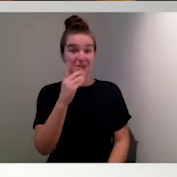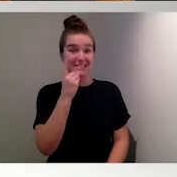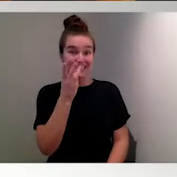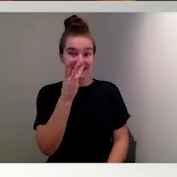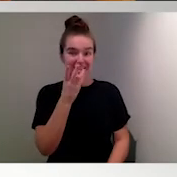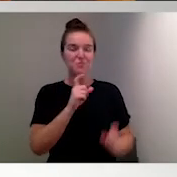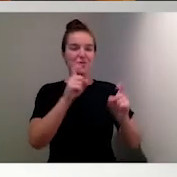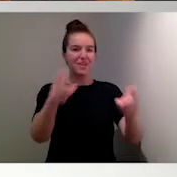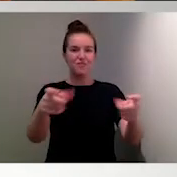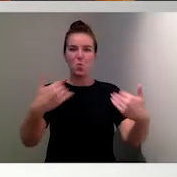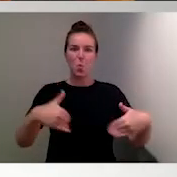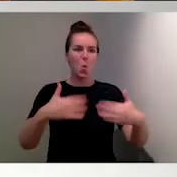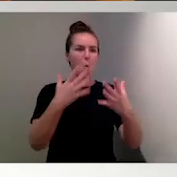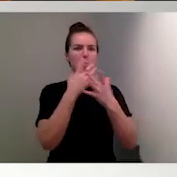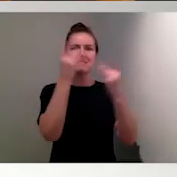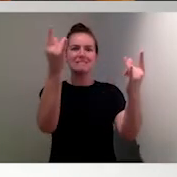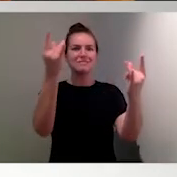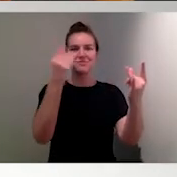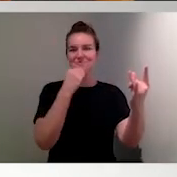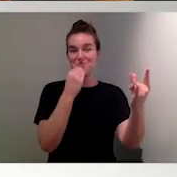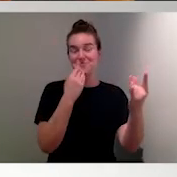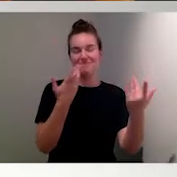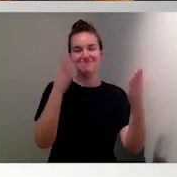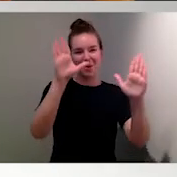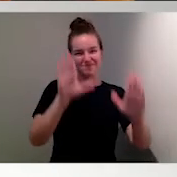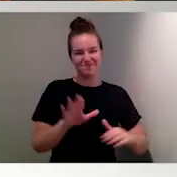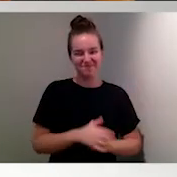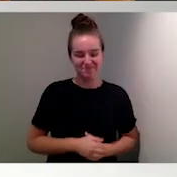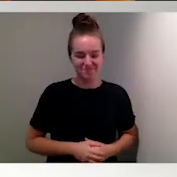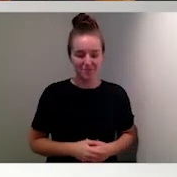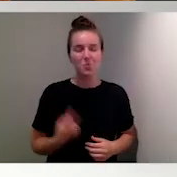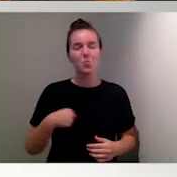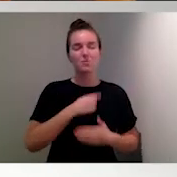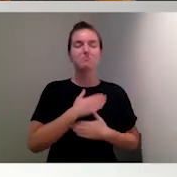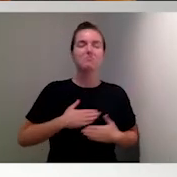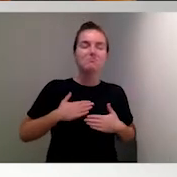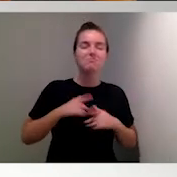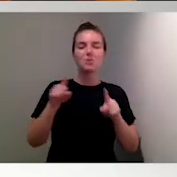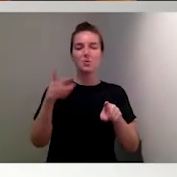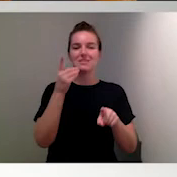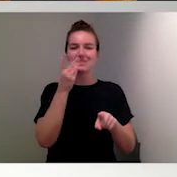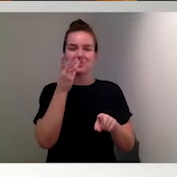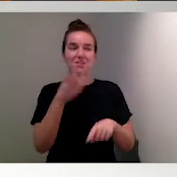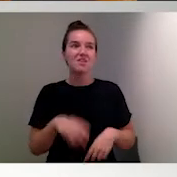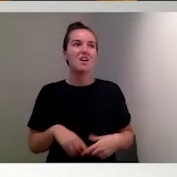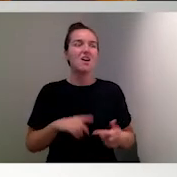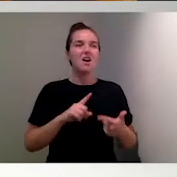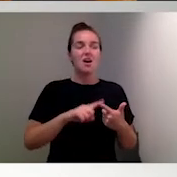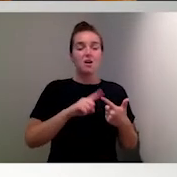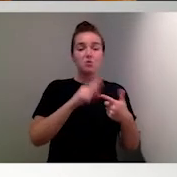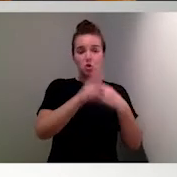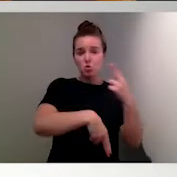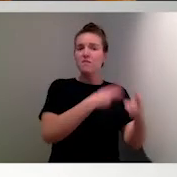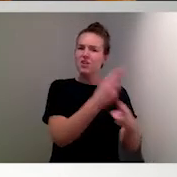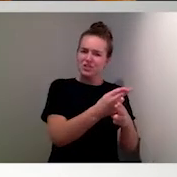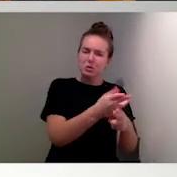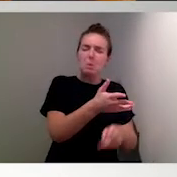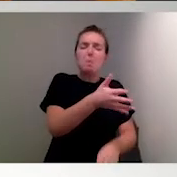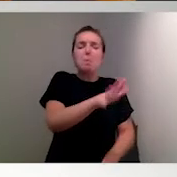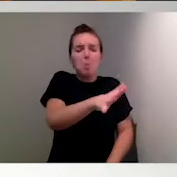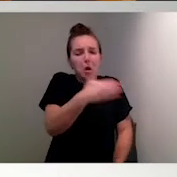we really, really enjoy going to Disney. Universal is pretty good, not quite as good as Disney. SeaWorld, same